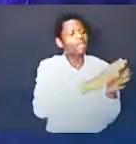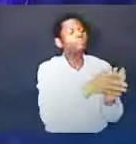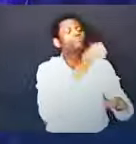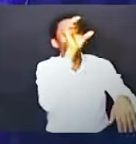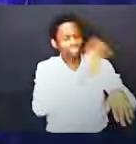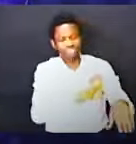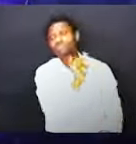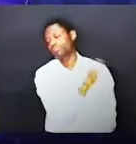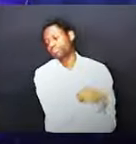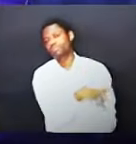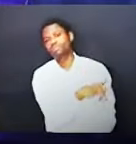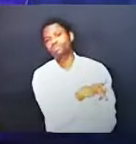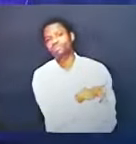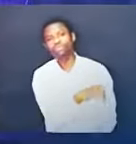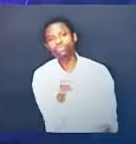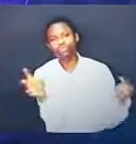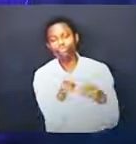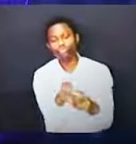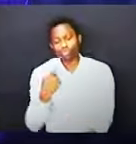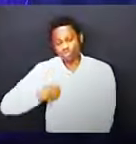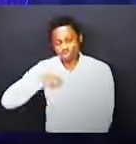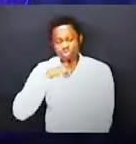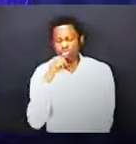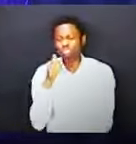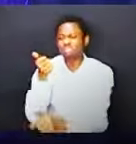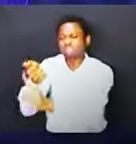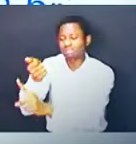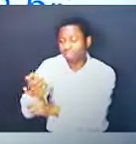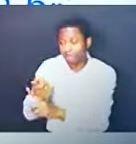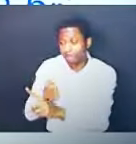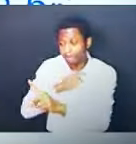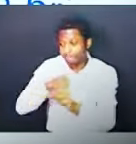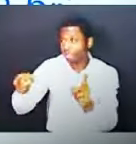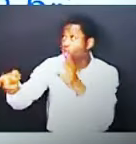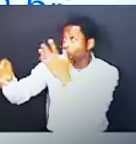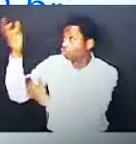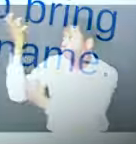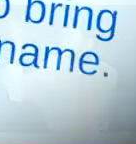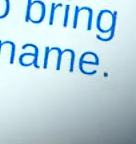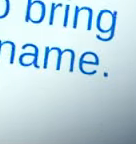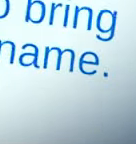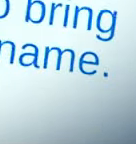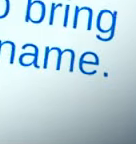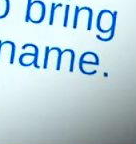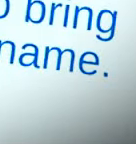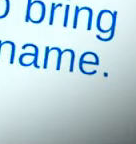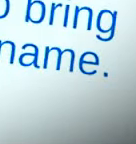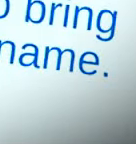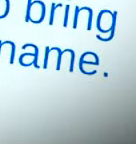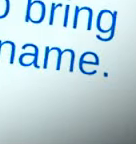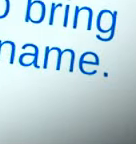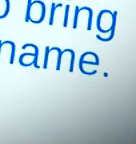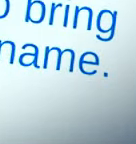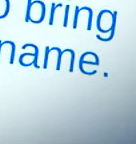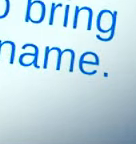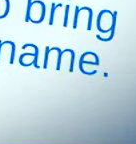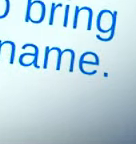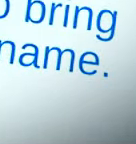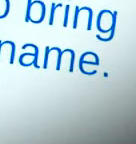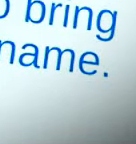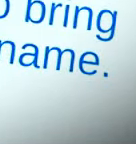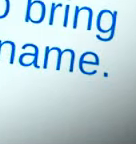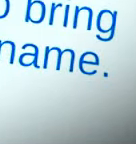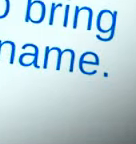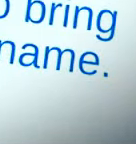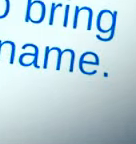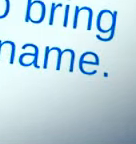that we are not our own. Kwasem se ni wumpa ni se yenye yankasa yendia devi. We are summon for a purpose.